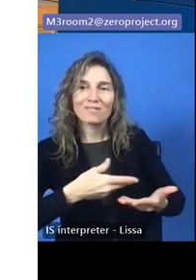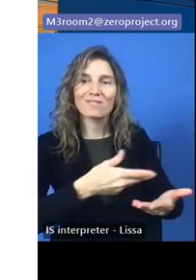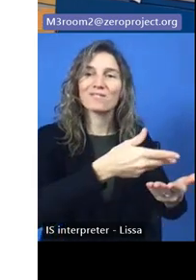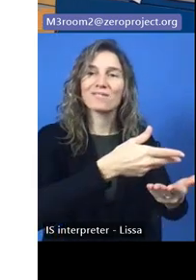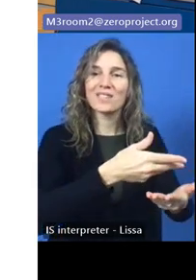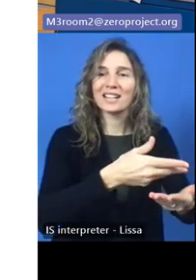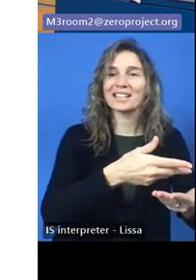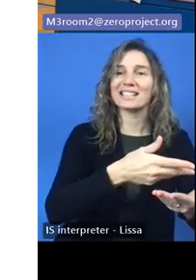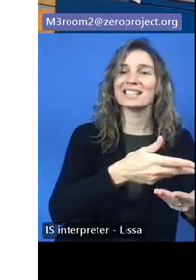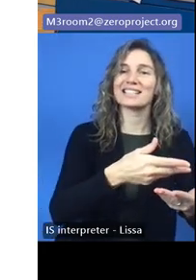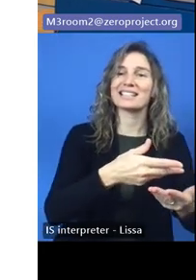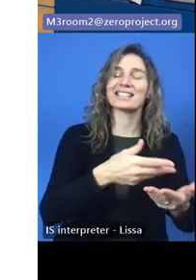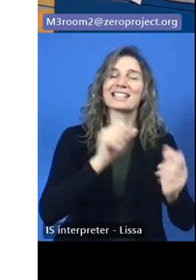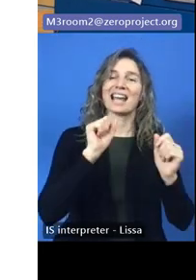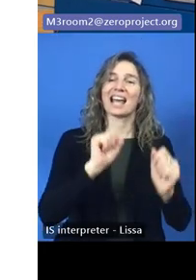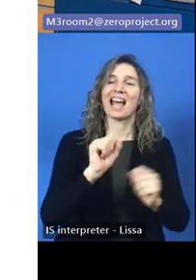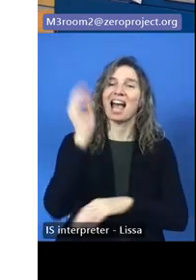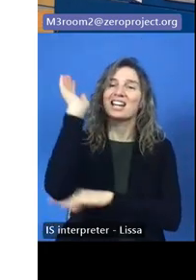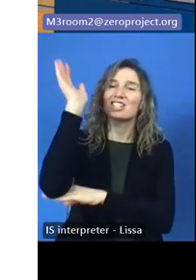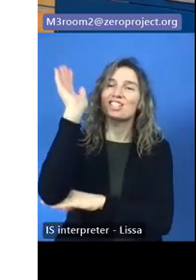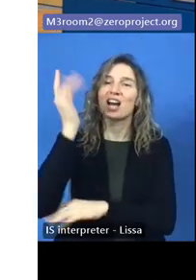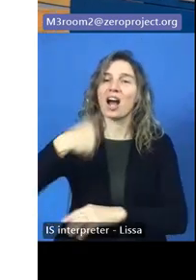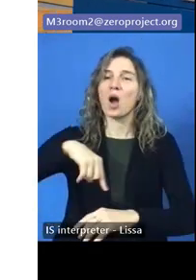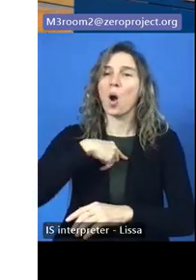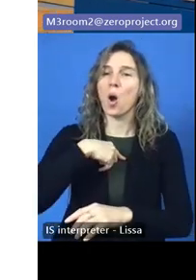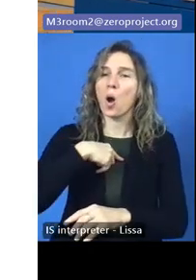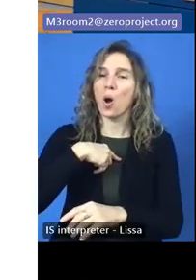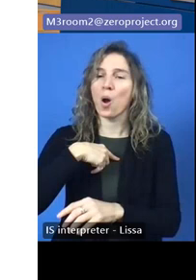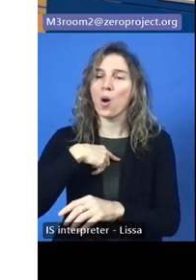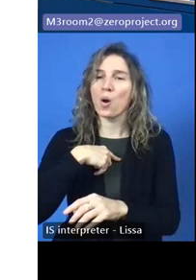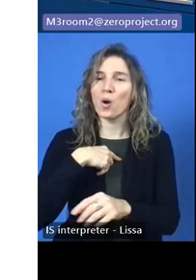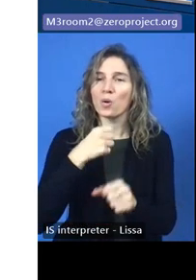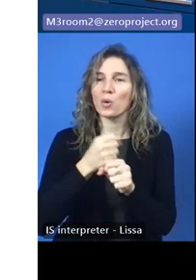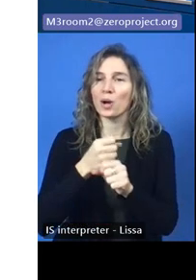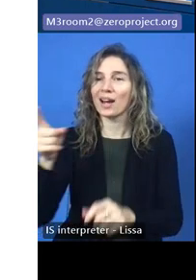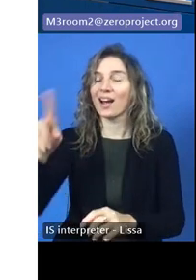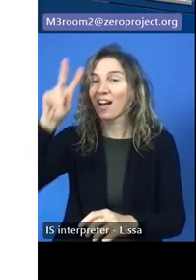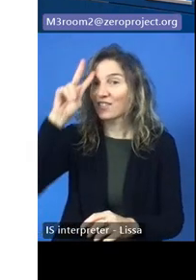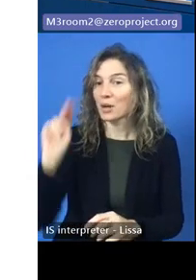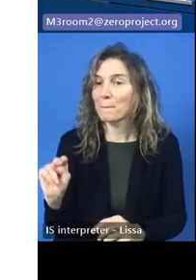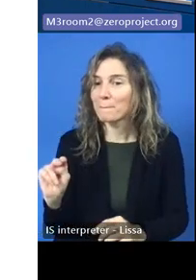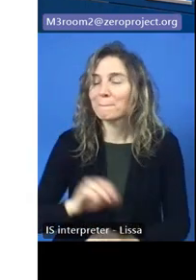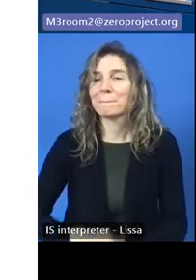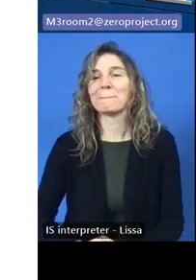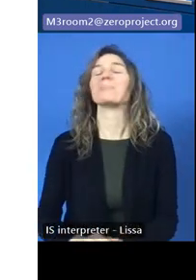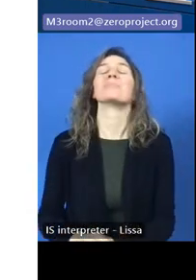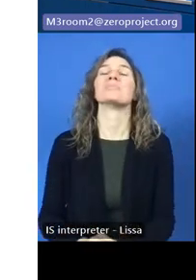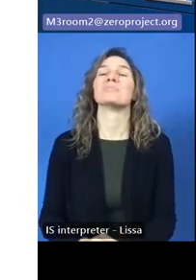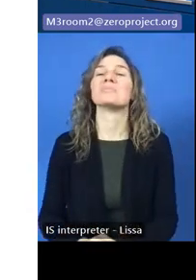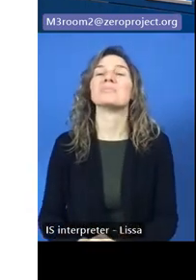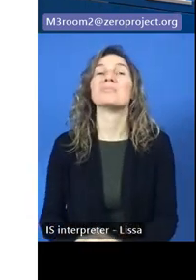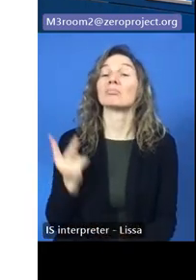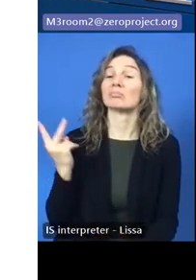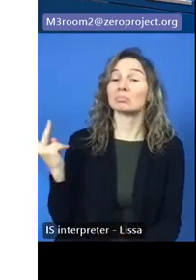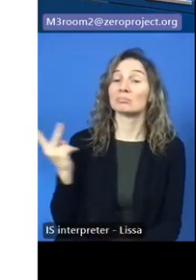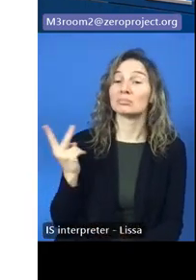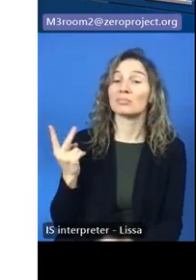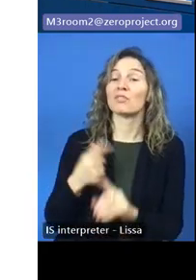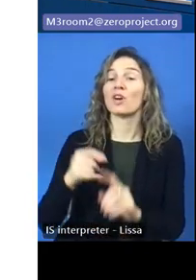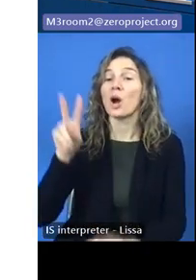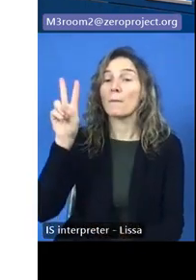to share with you all our project in Vietnam. Our presenter today have myself, Thuy from Vietnam,